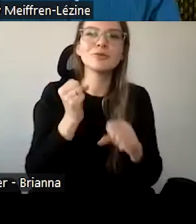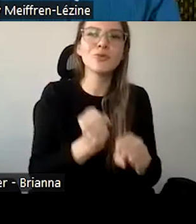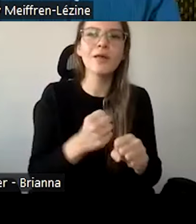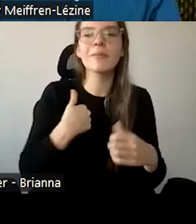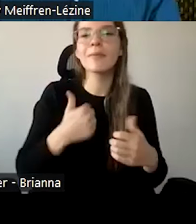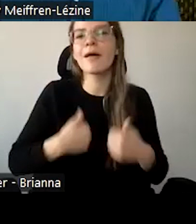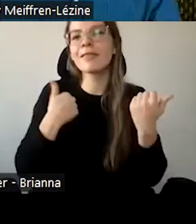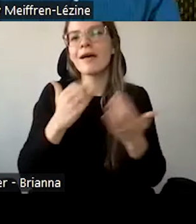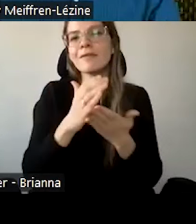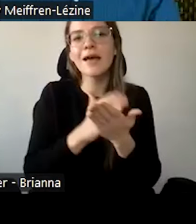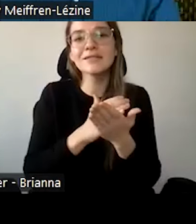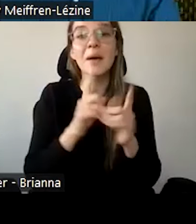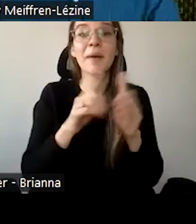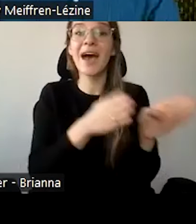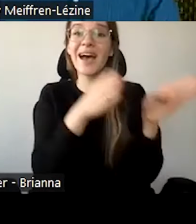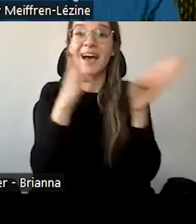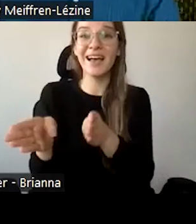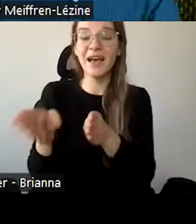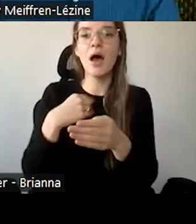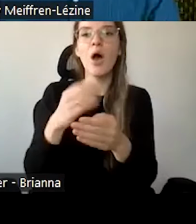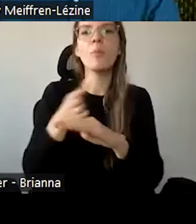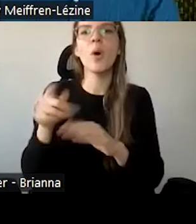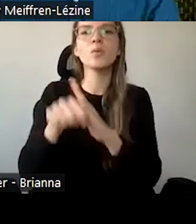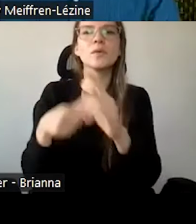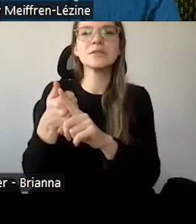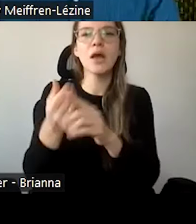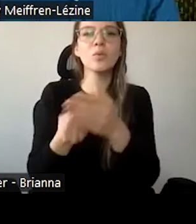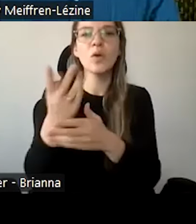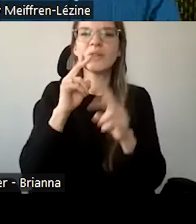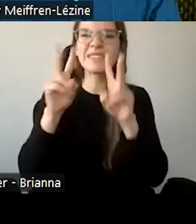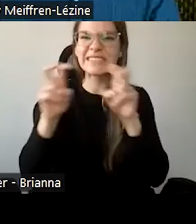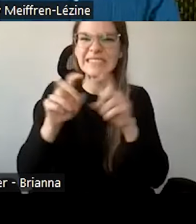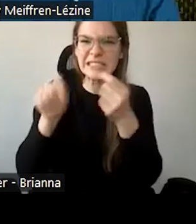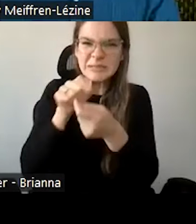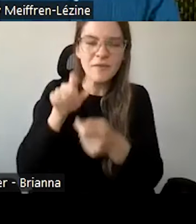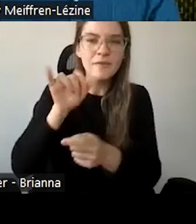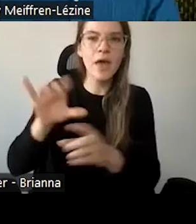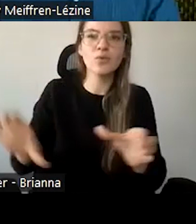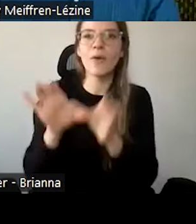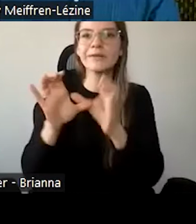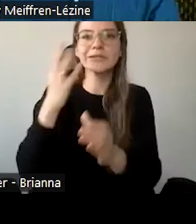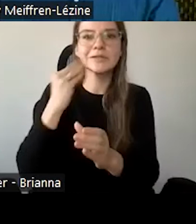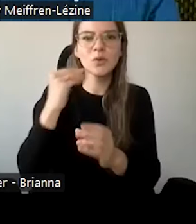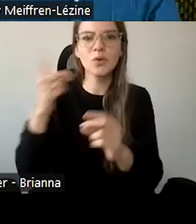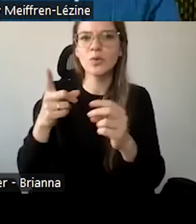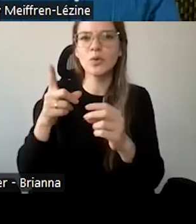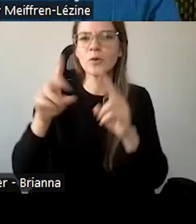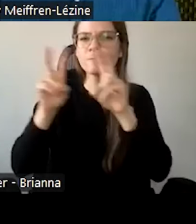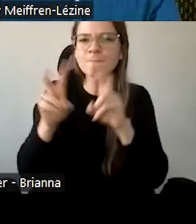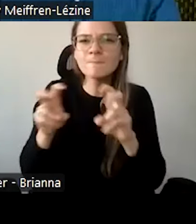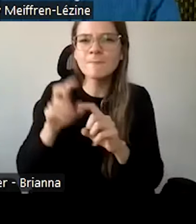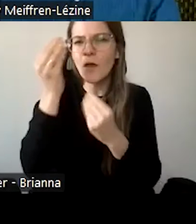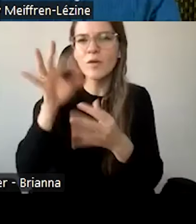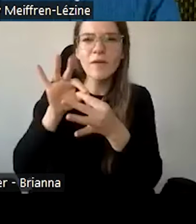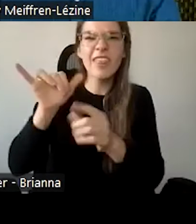as post-suicidal growth, you're looking specifically at the crisis experience. You're getting information about the person and their details